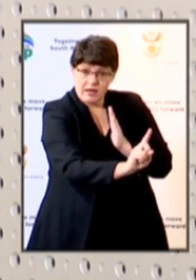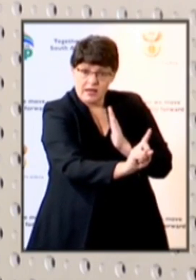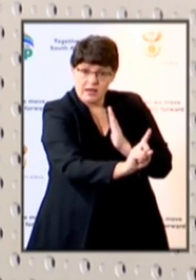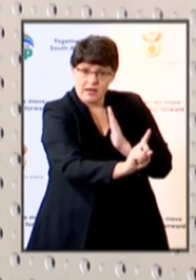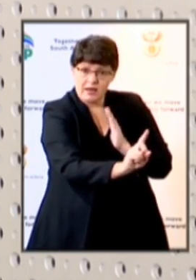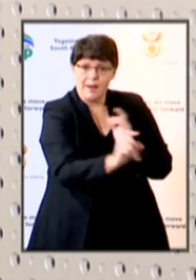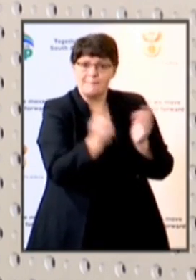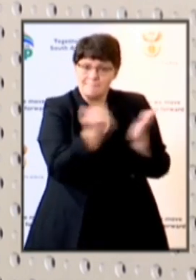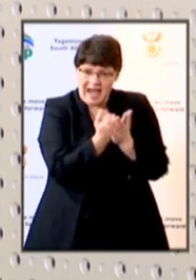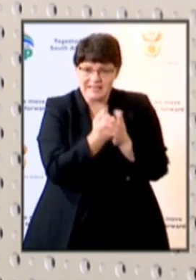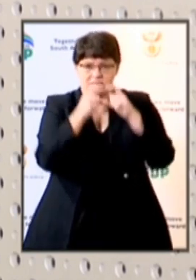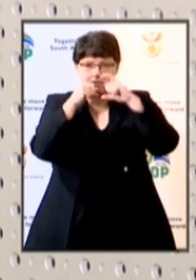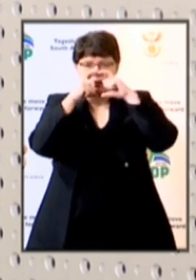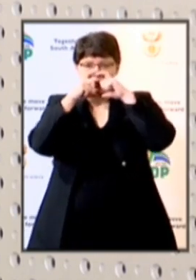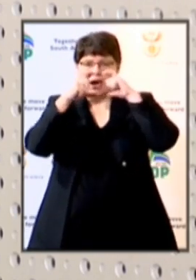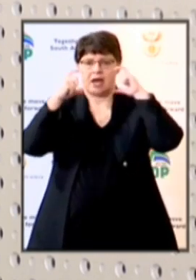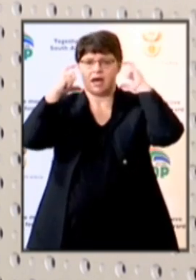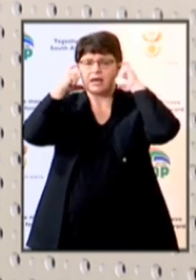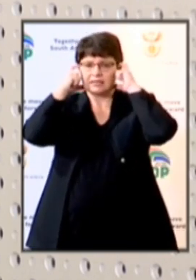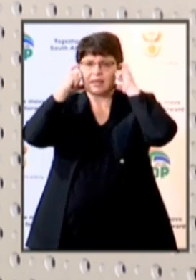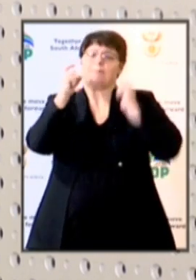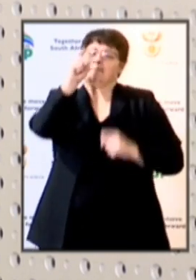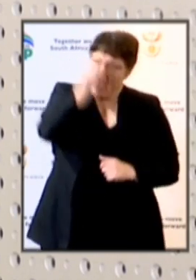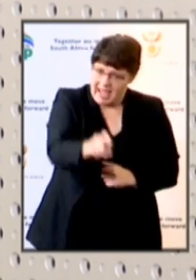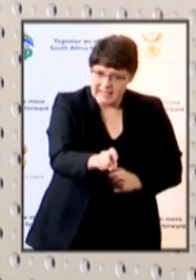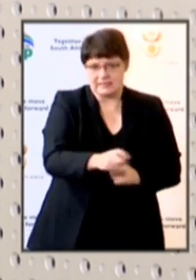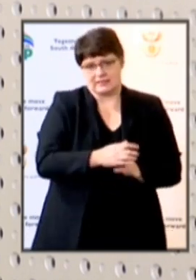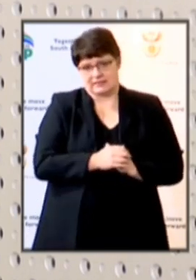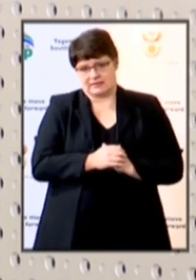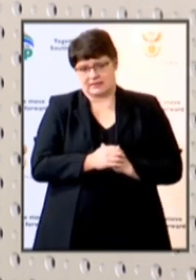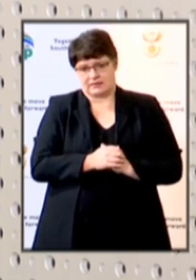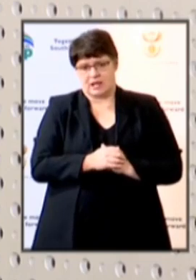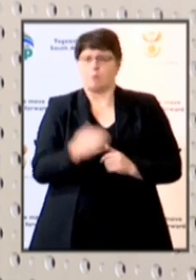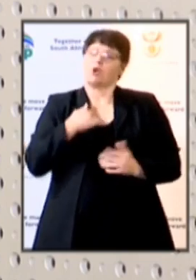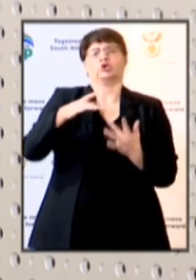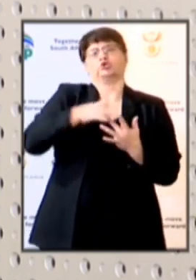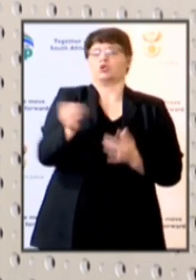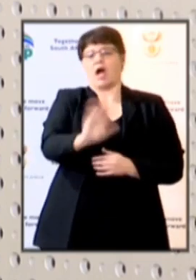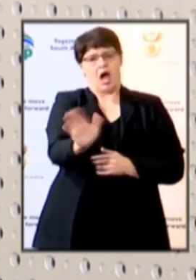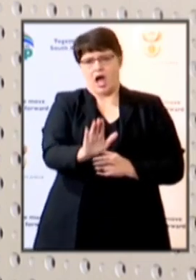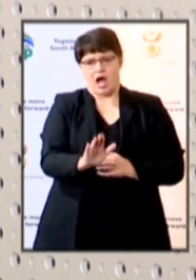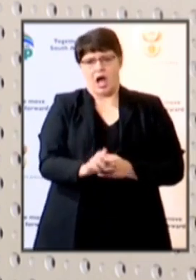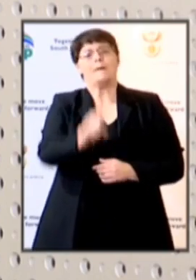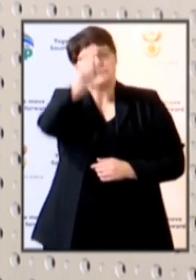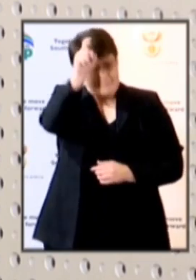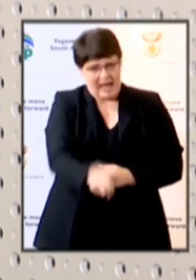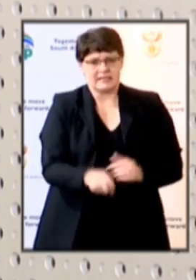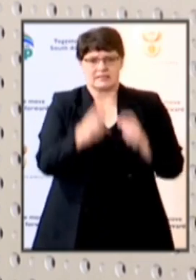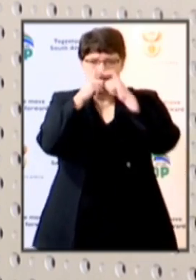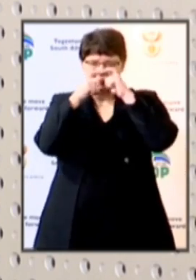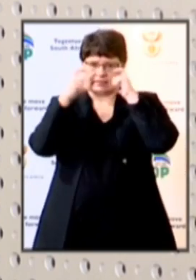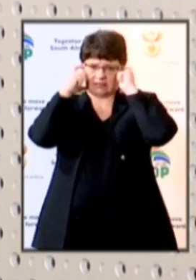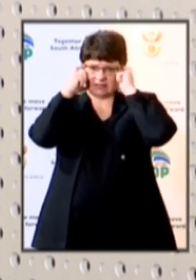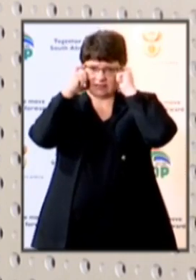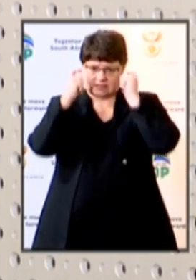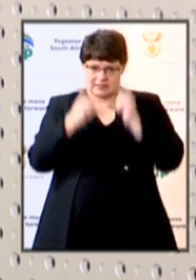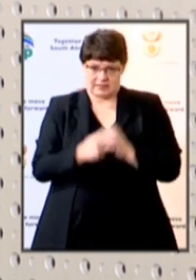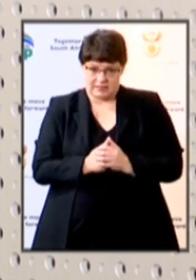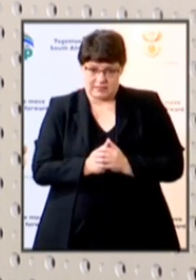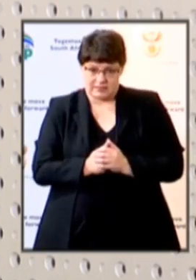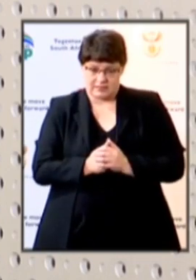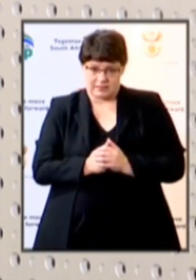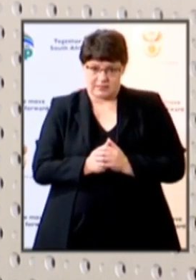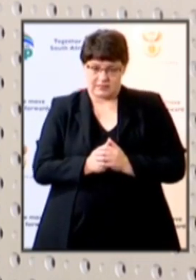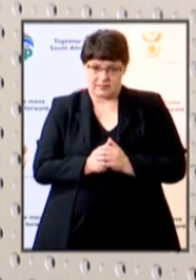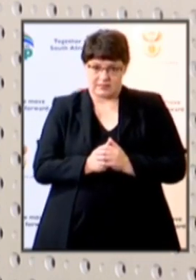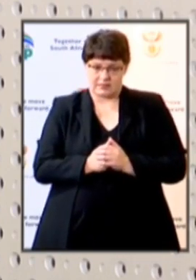a cloth mask. It's mandatory. It's going to be mandatory to use a